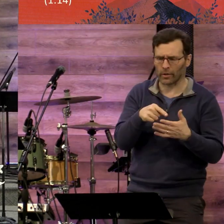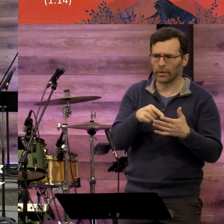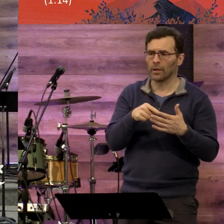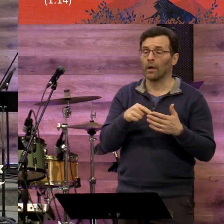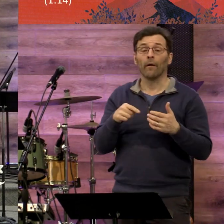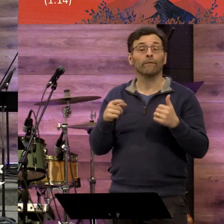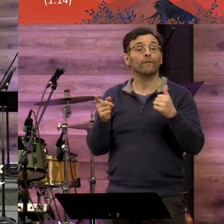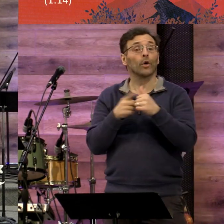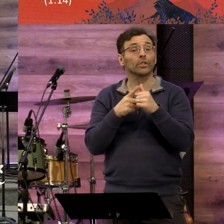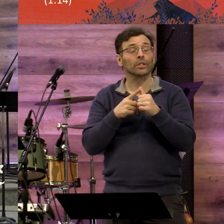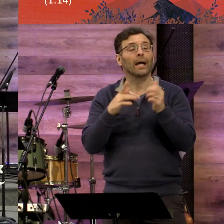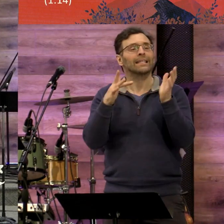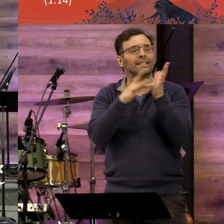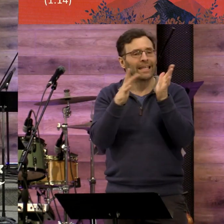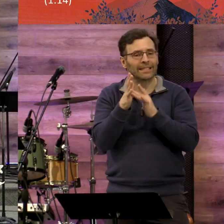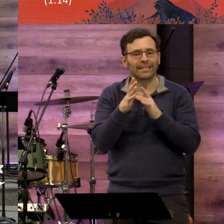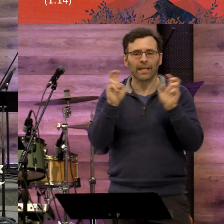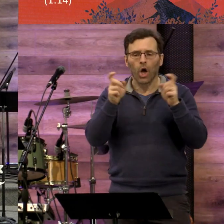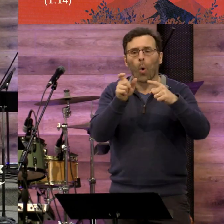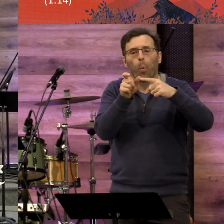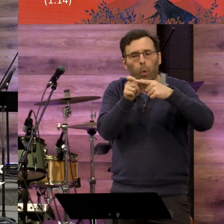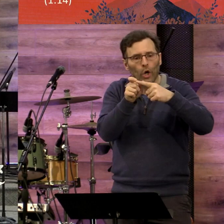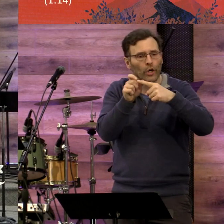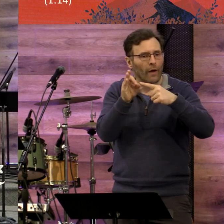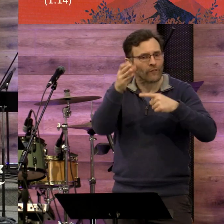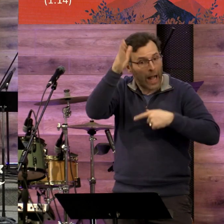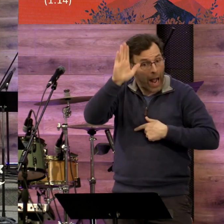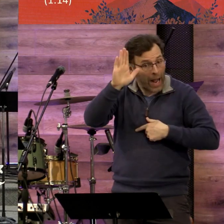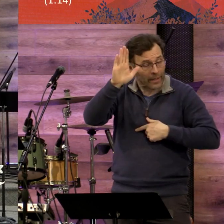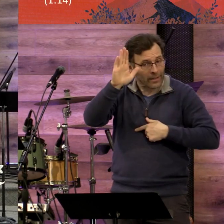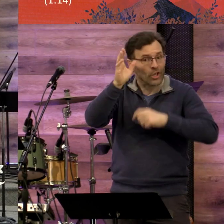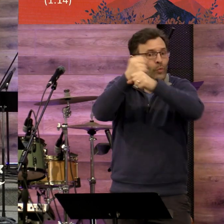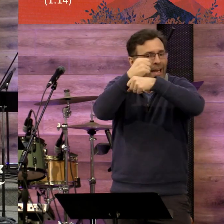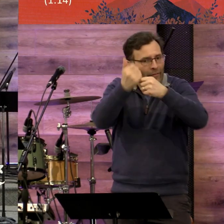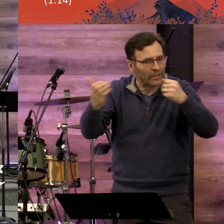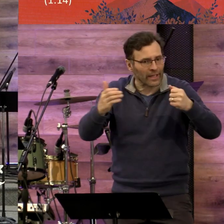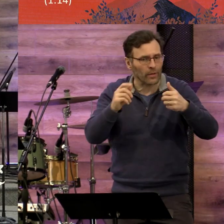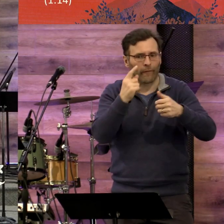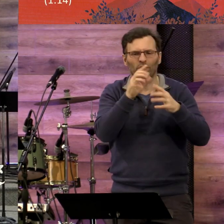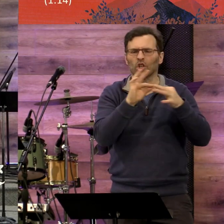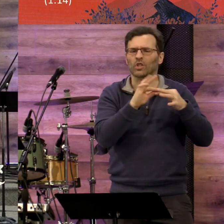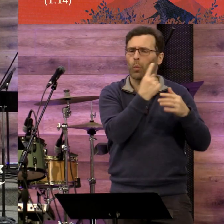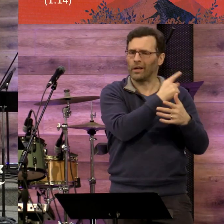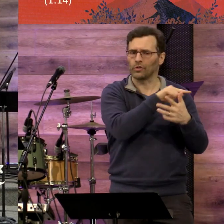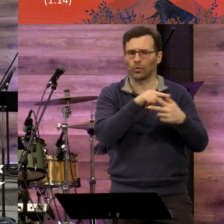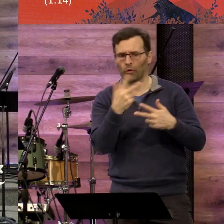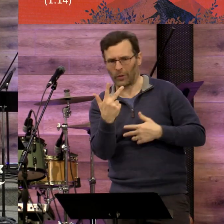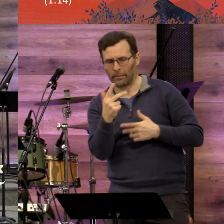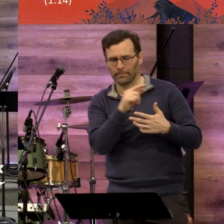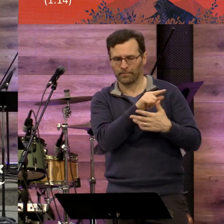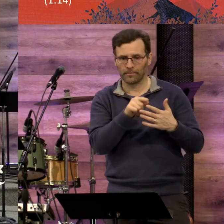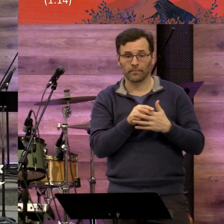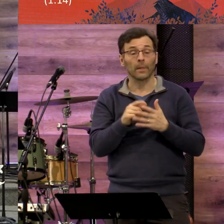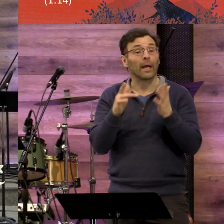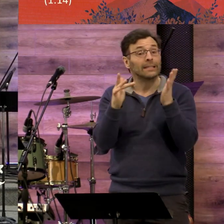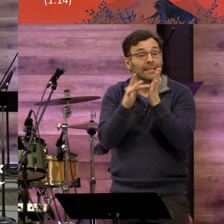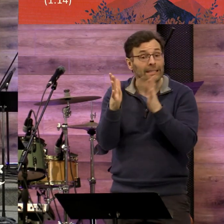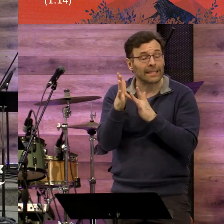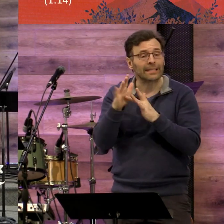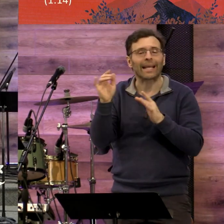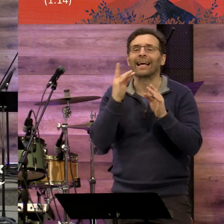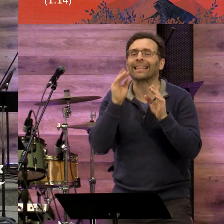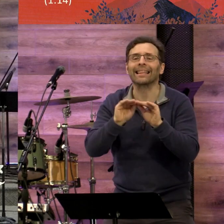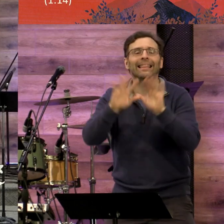first is that Jesus is the Word of God who created everything. See that in verses 1 to 3. Second, that Jesus is the light of the world